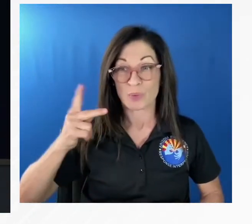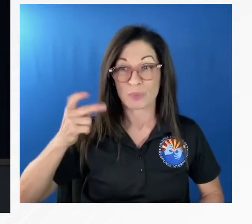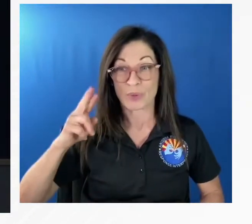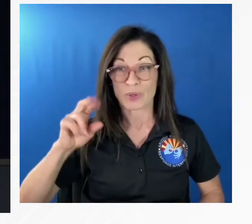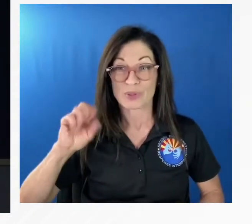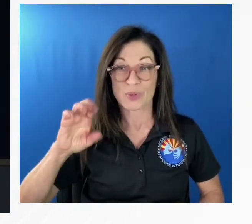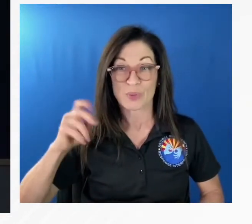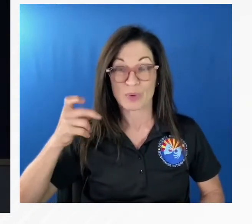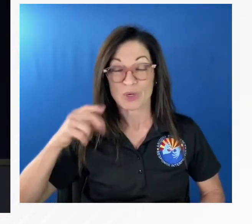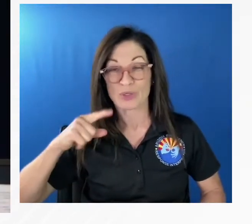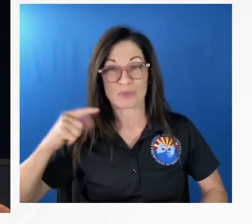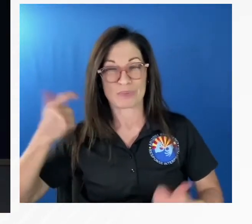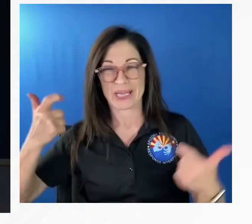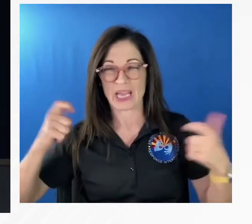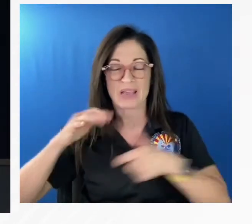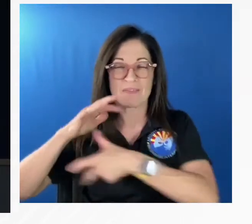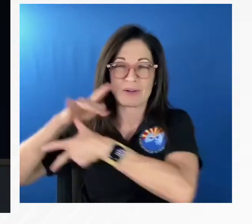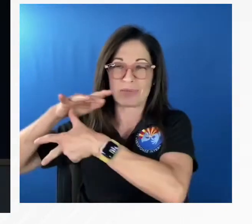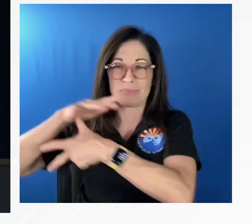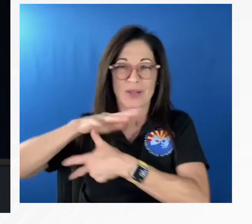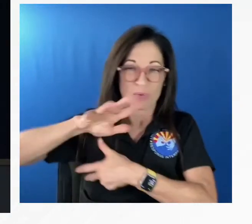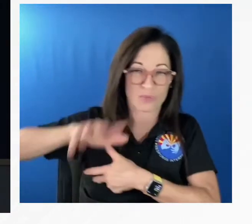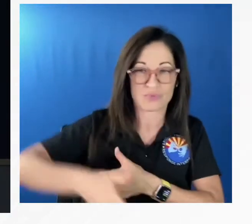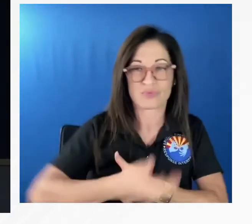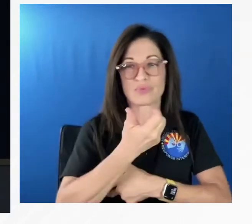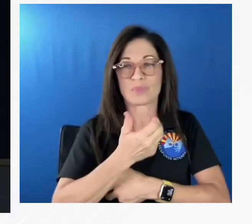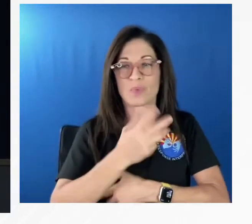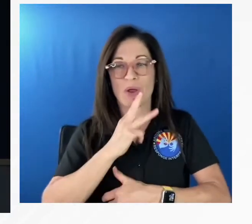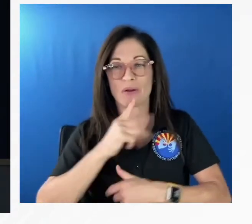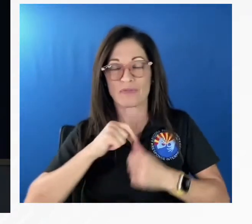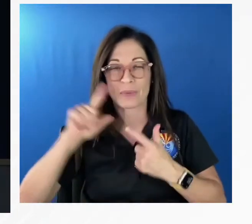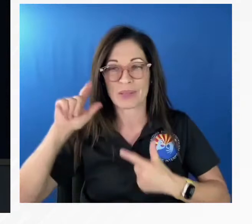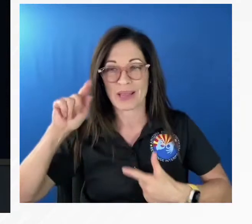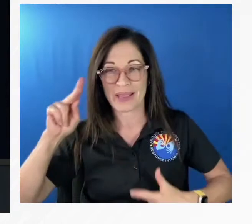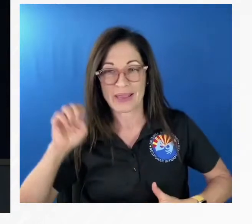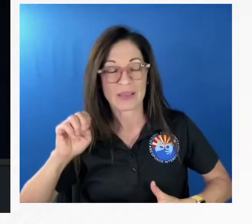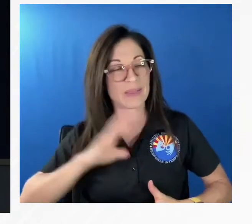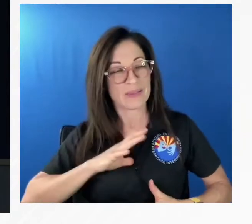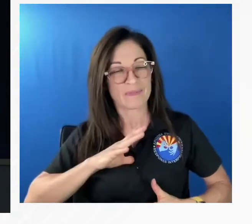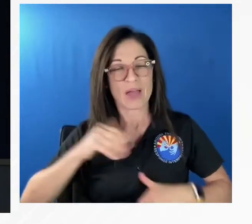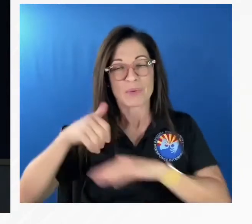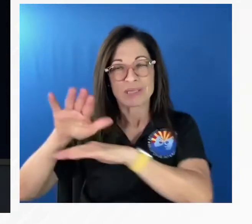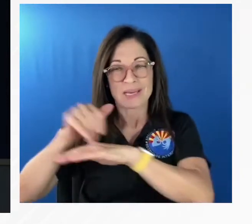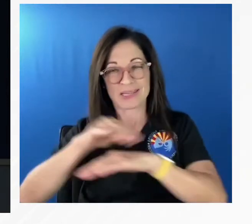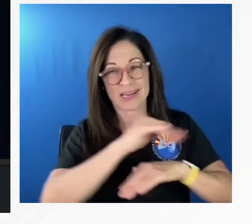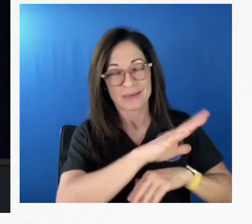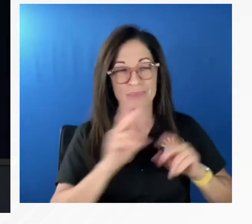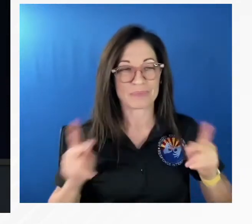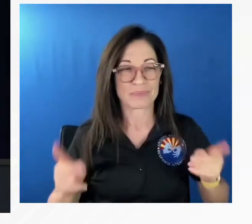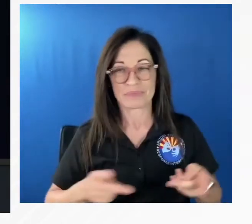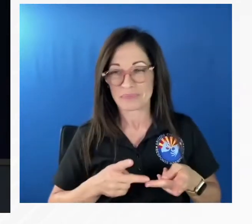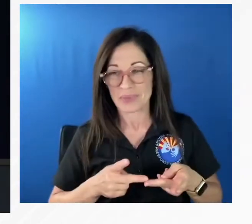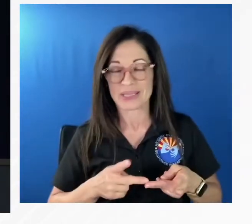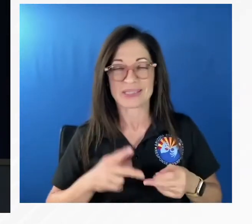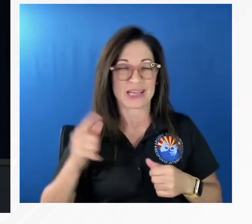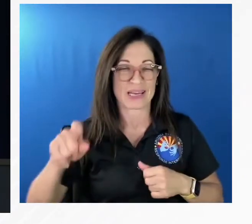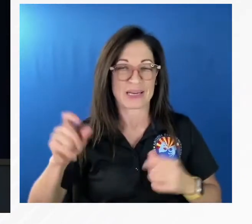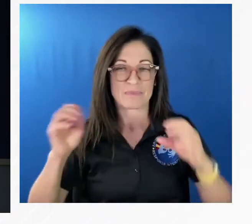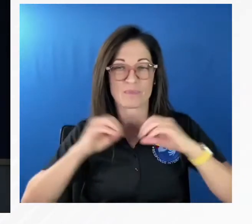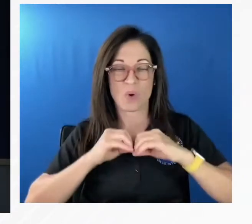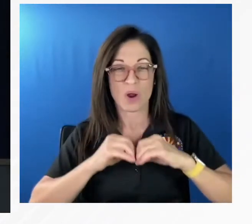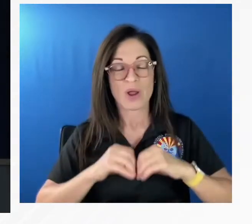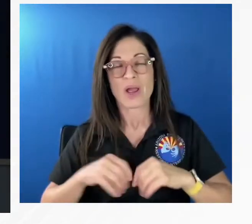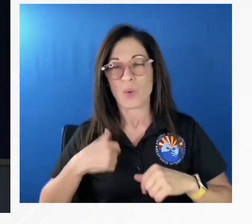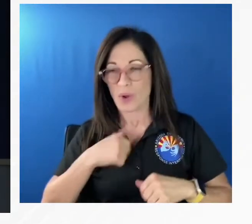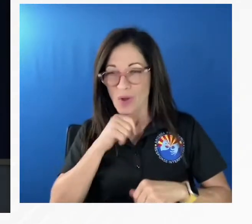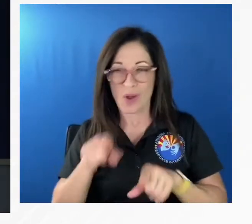for fires up there where they're more beneficial, and where we were using them here, we were kind of running out of real estate to use them effectively. So we want to be safe, efficient.